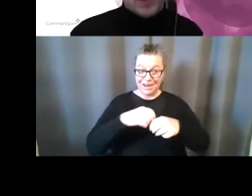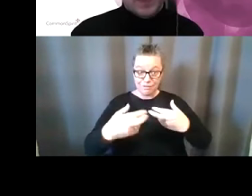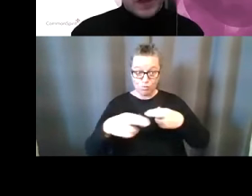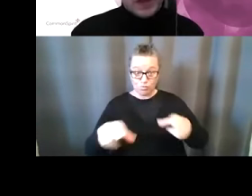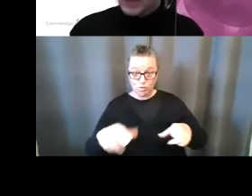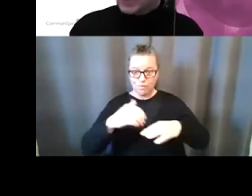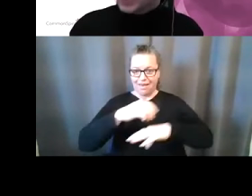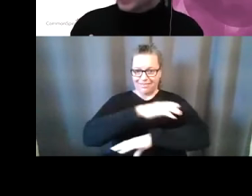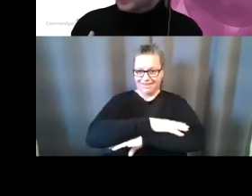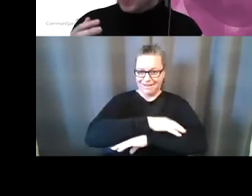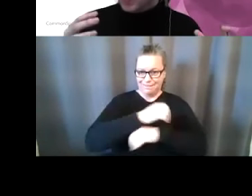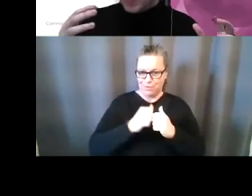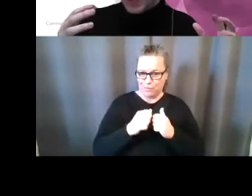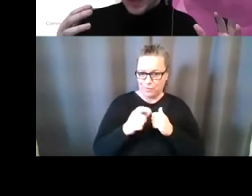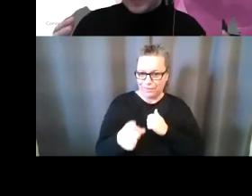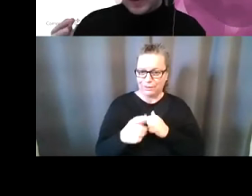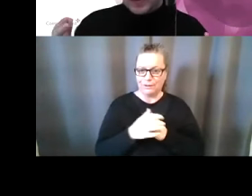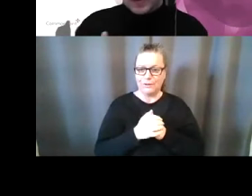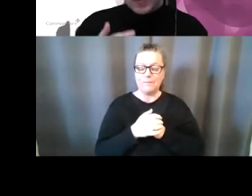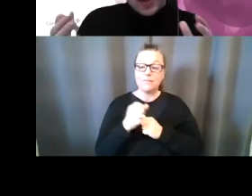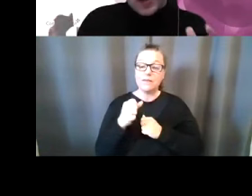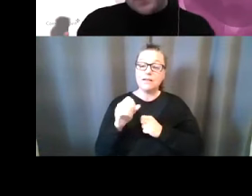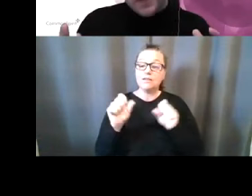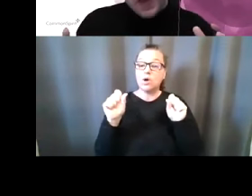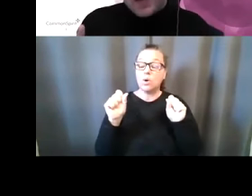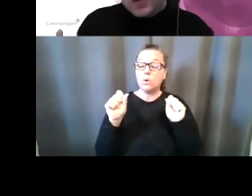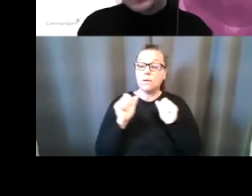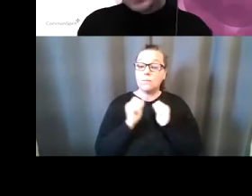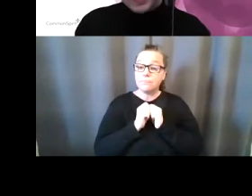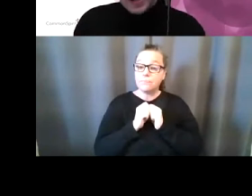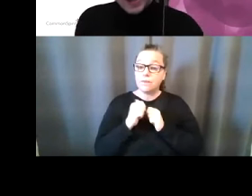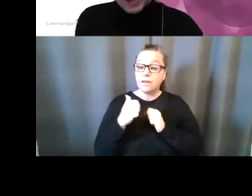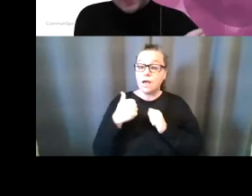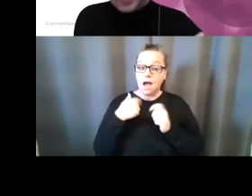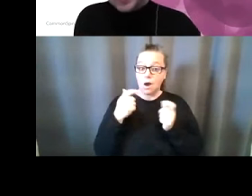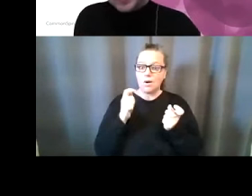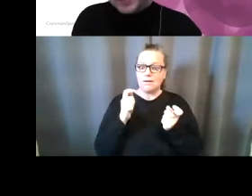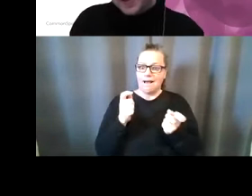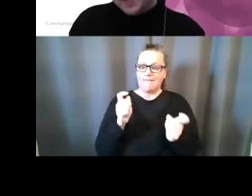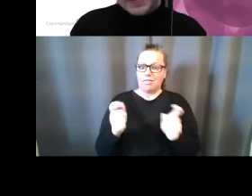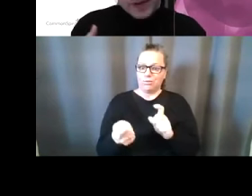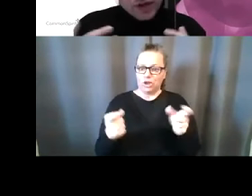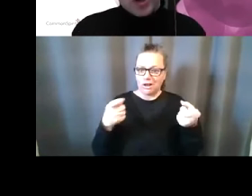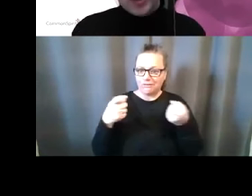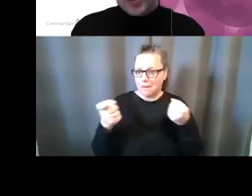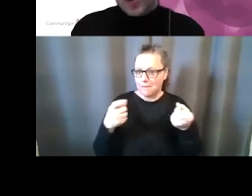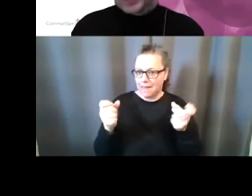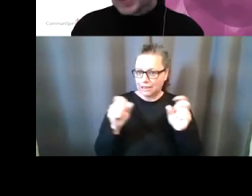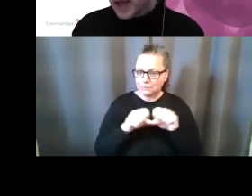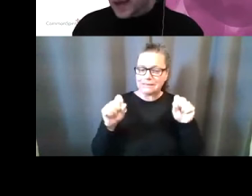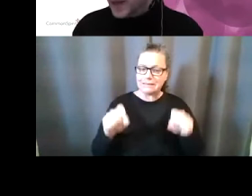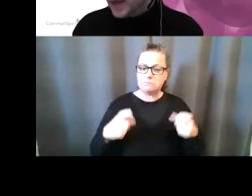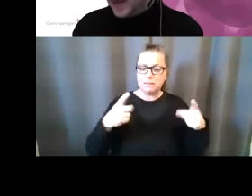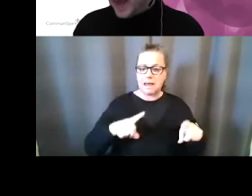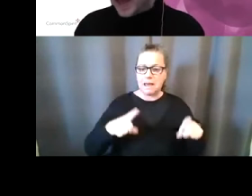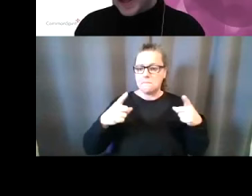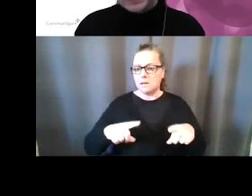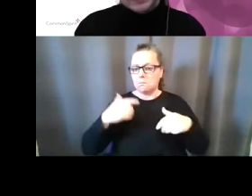you. So our evolution of our management system has been occurring over